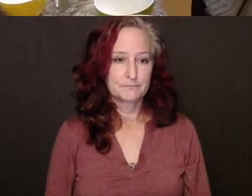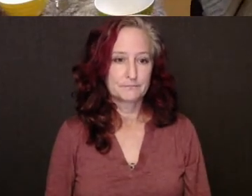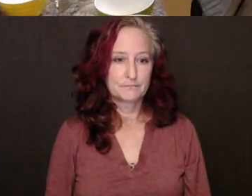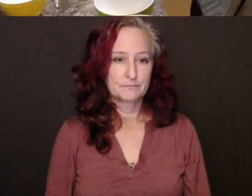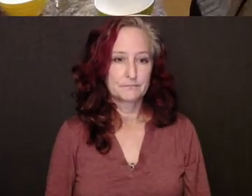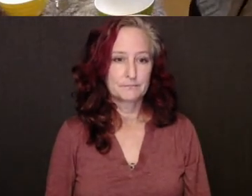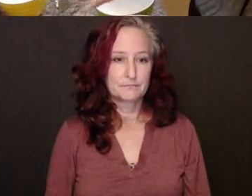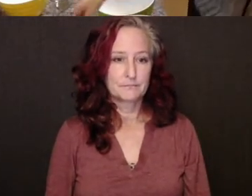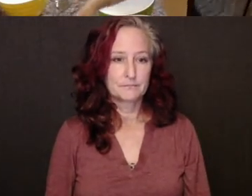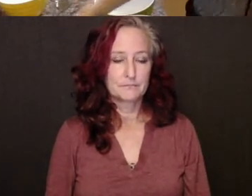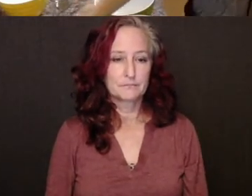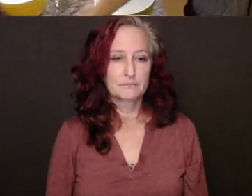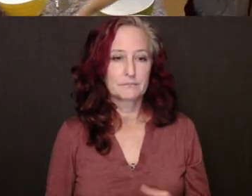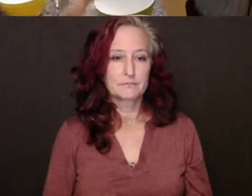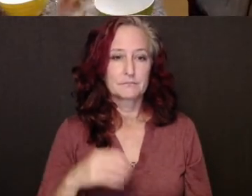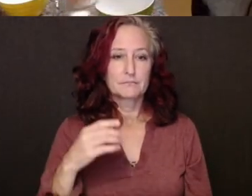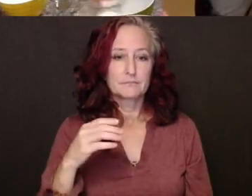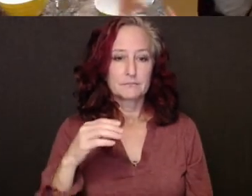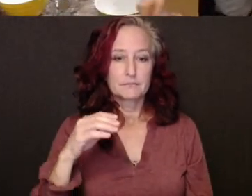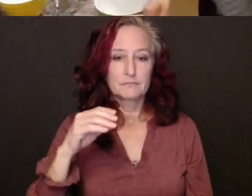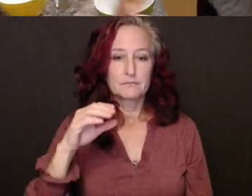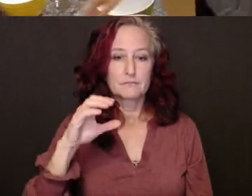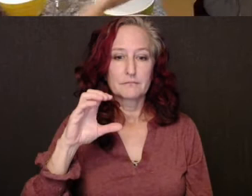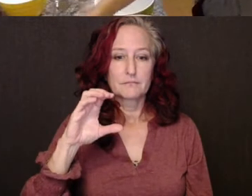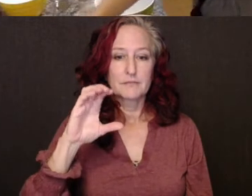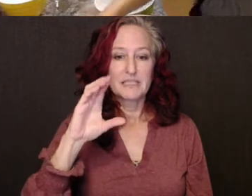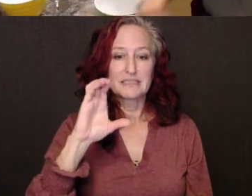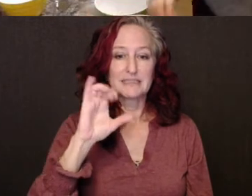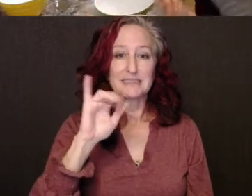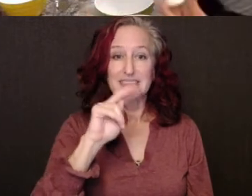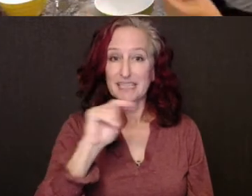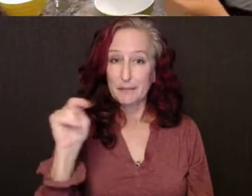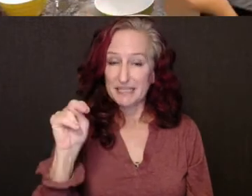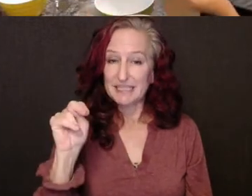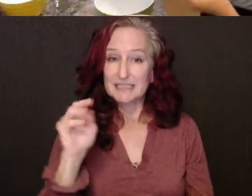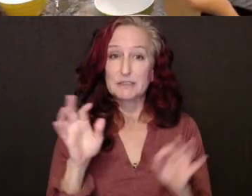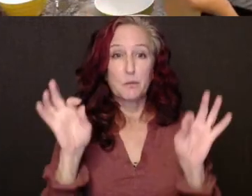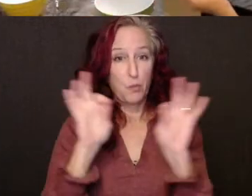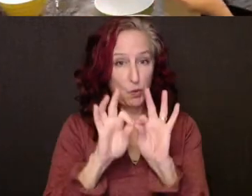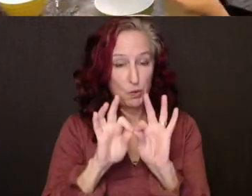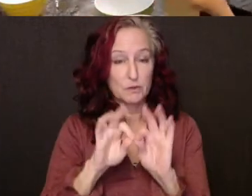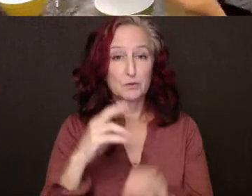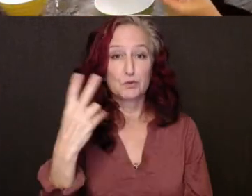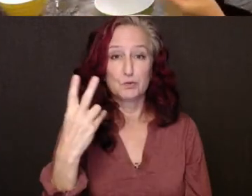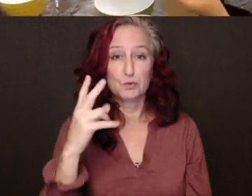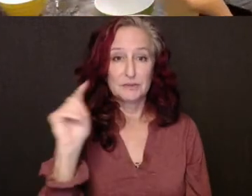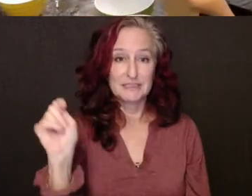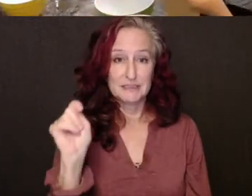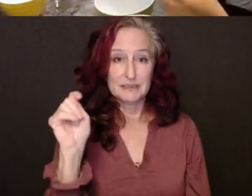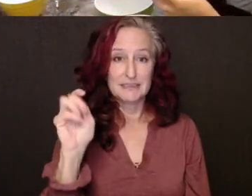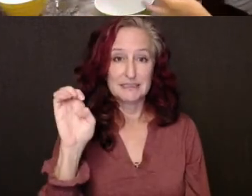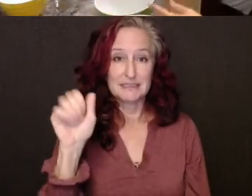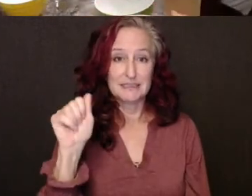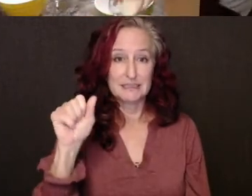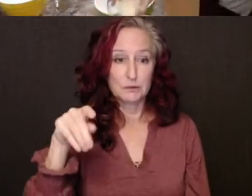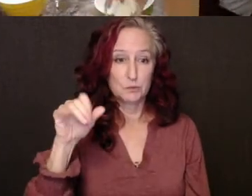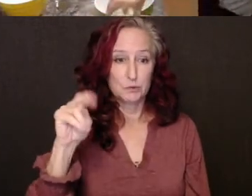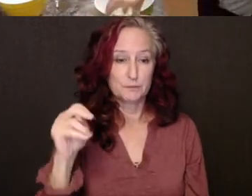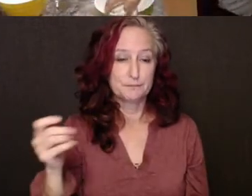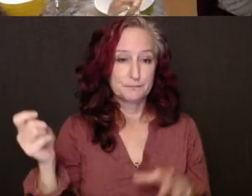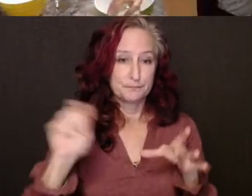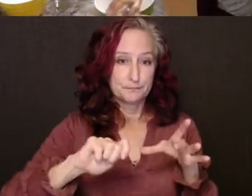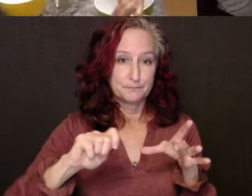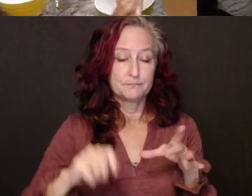right? So I'm going to sift the rest of my dry ingredients. So I have baking soda, 1 teaspoon of baking